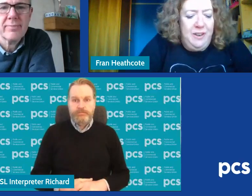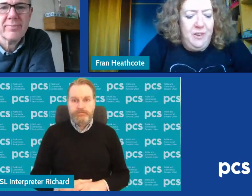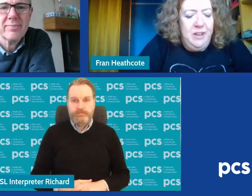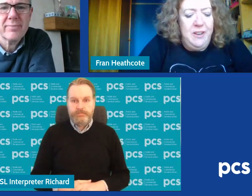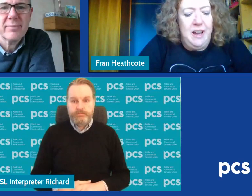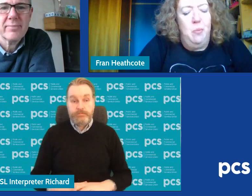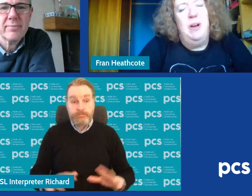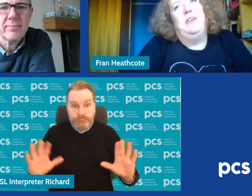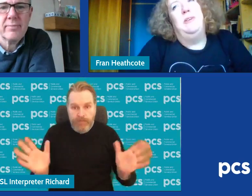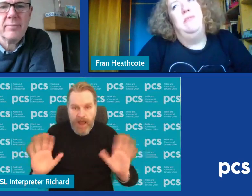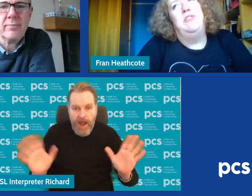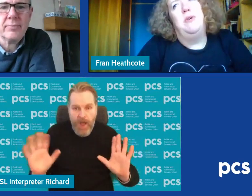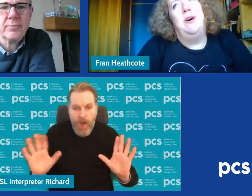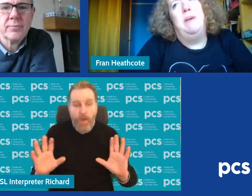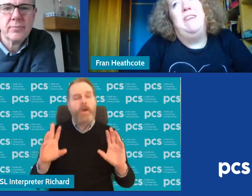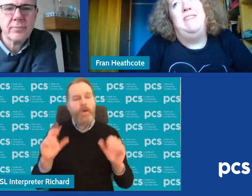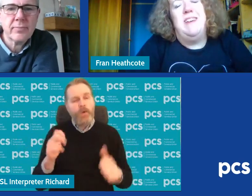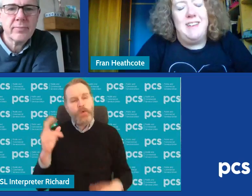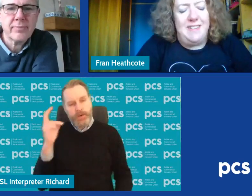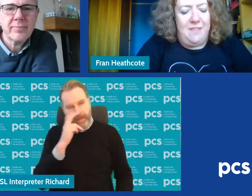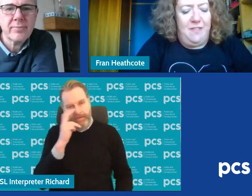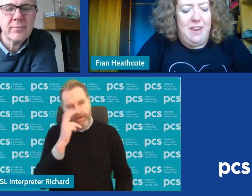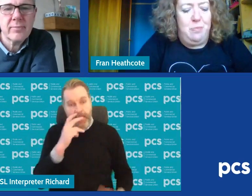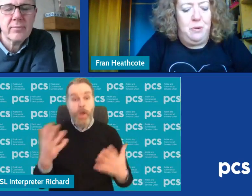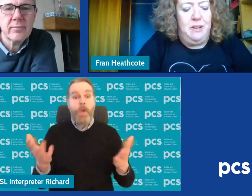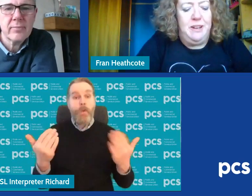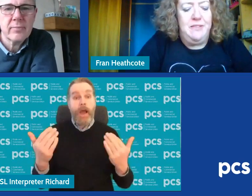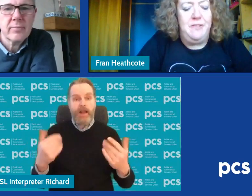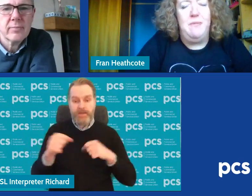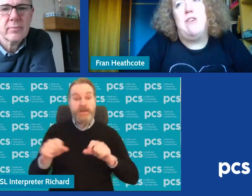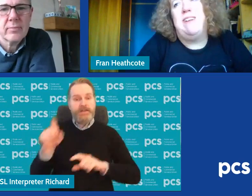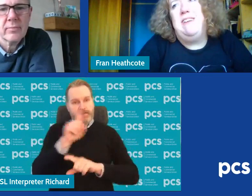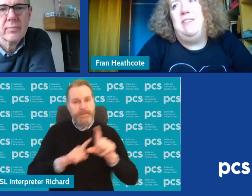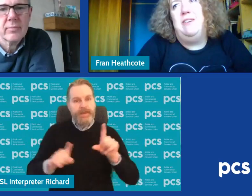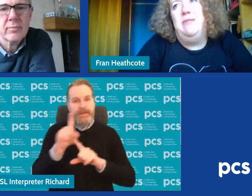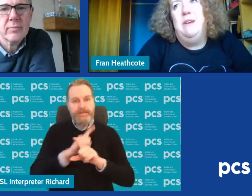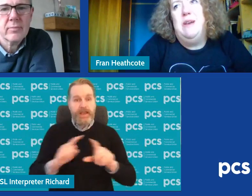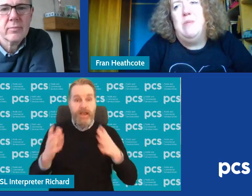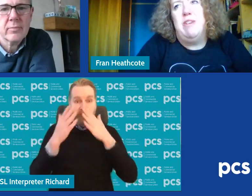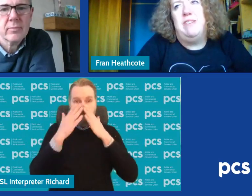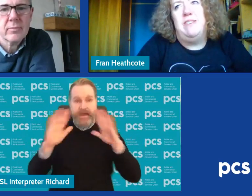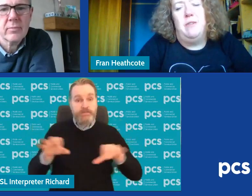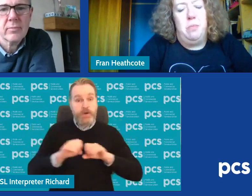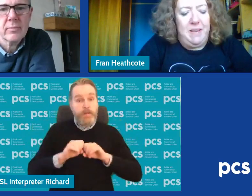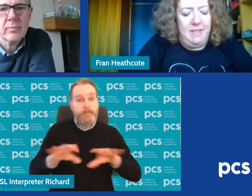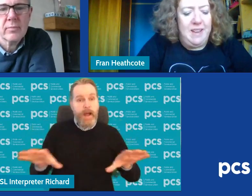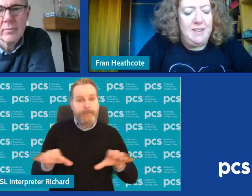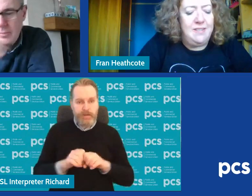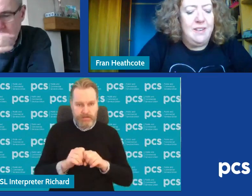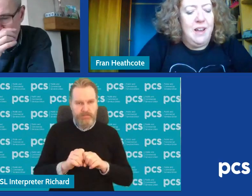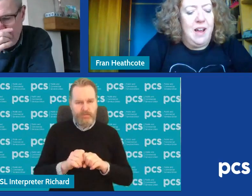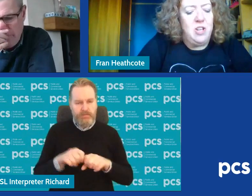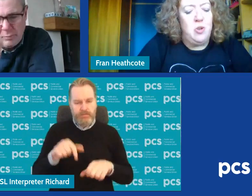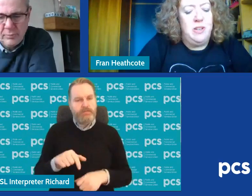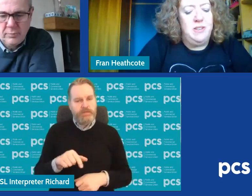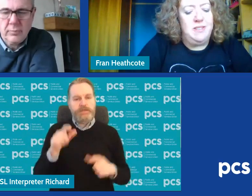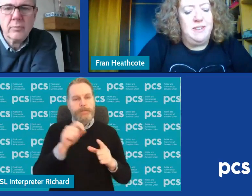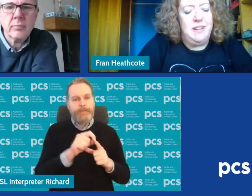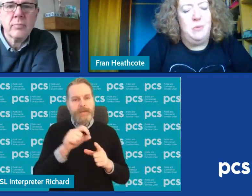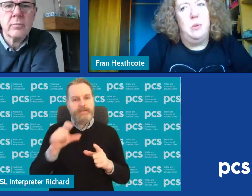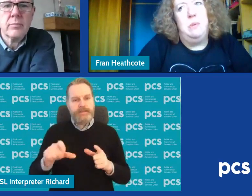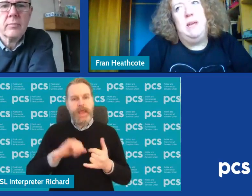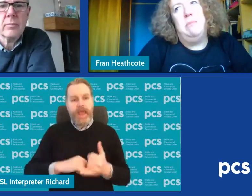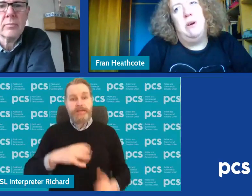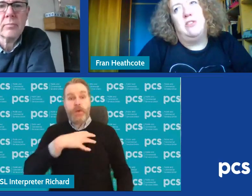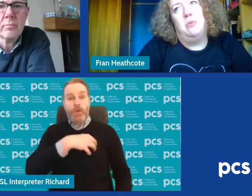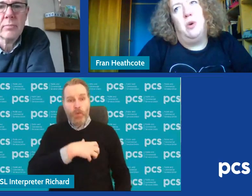Hello, good evening and welcome to our PCS Facebook Live. I'm Fran Heathcote, President of PCS, and joining us